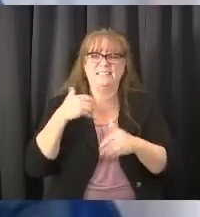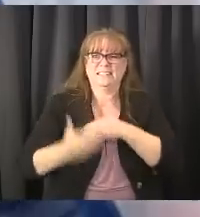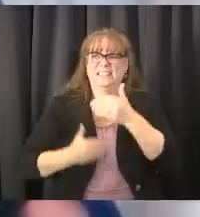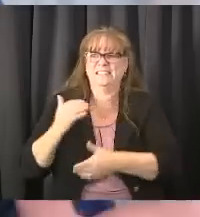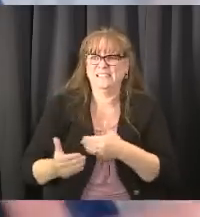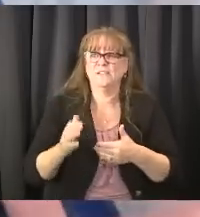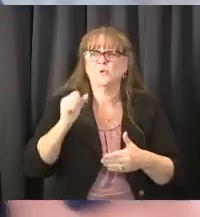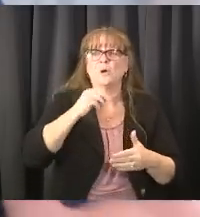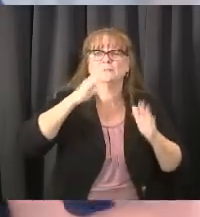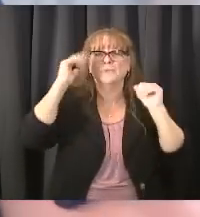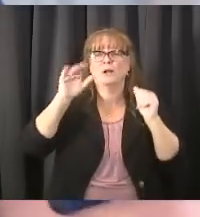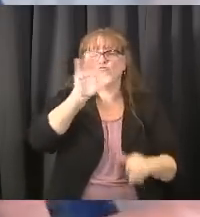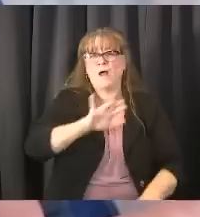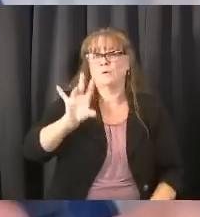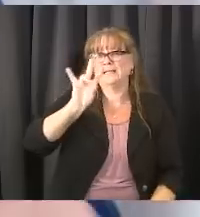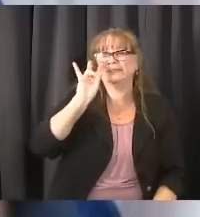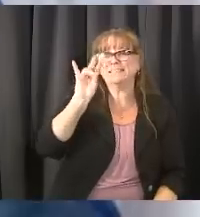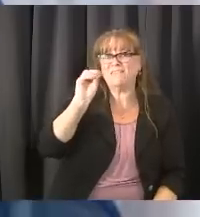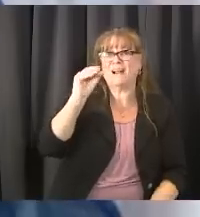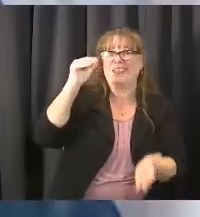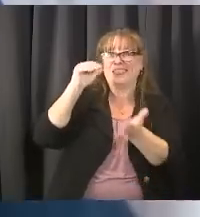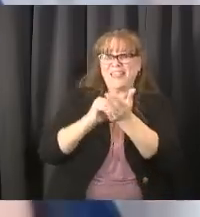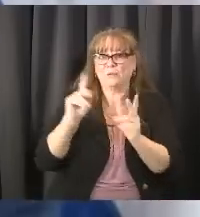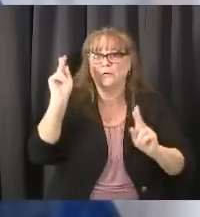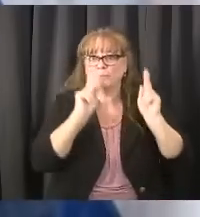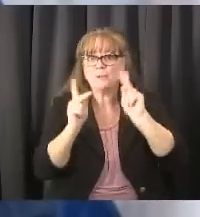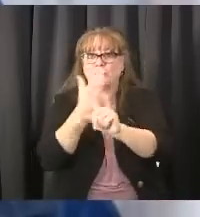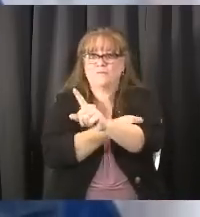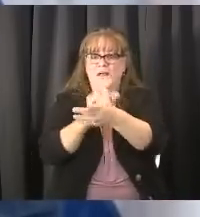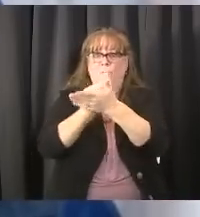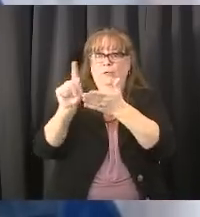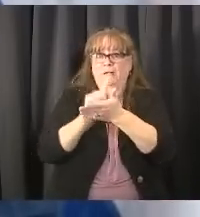that includes the doses that go to long-term care facilities. And we're excited that next week,